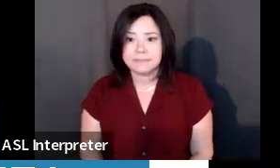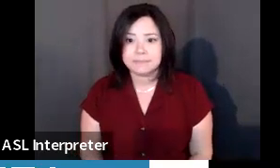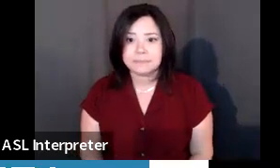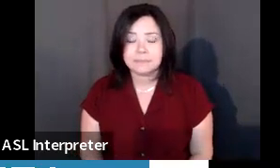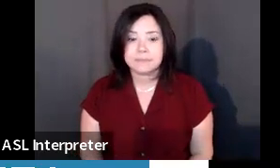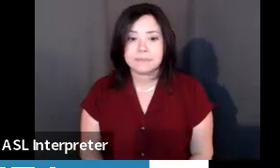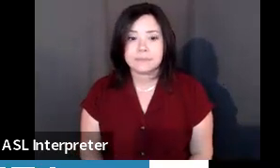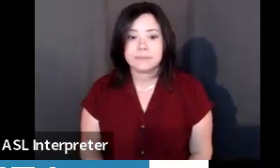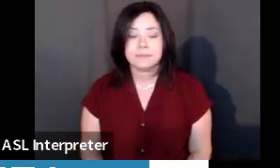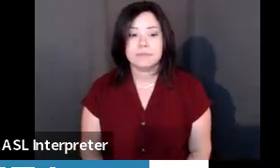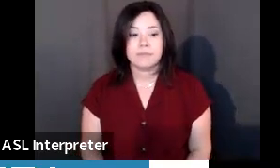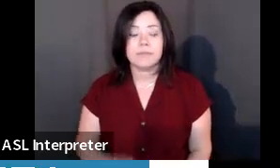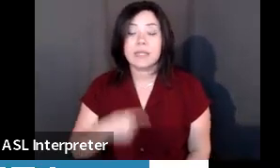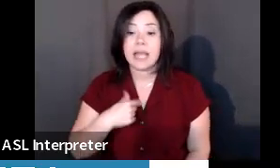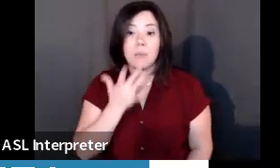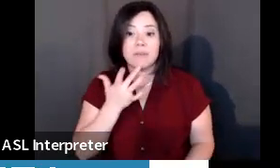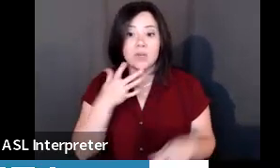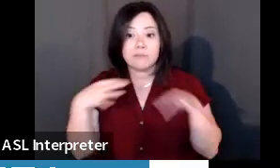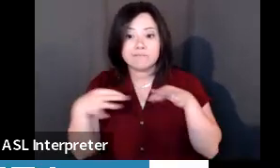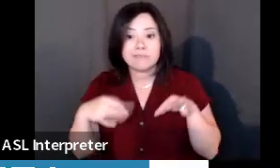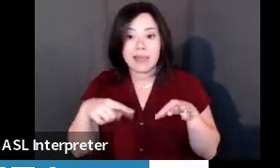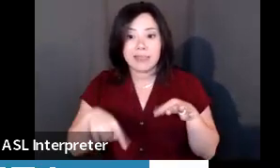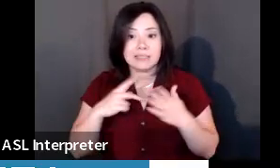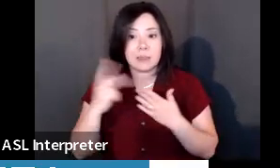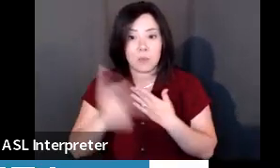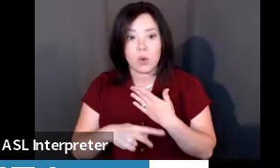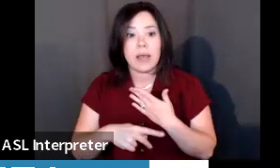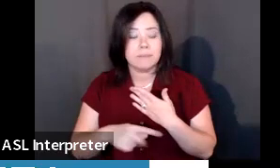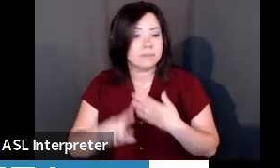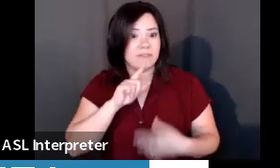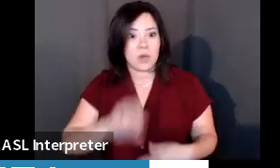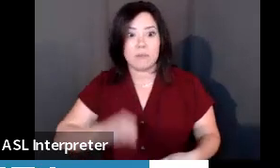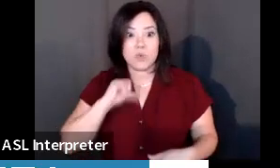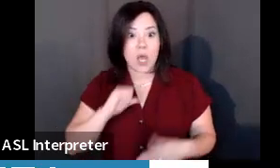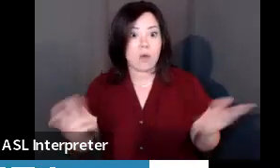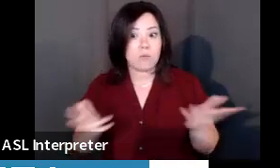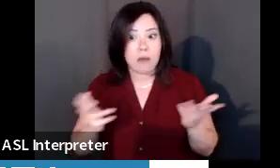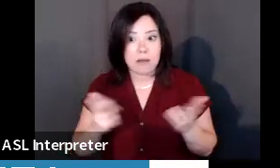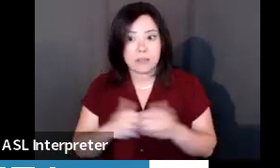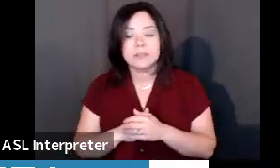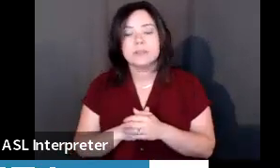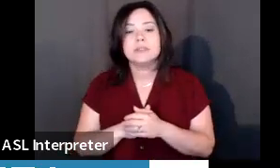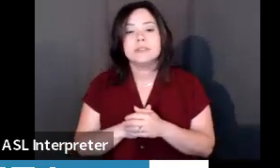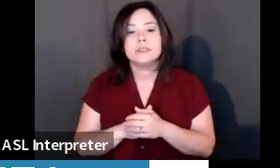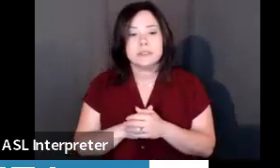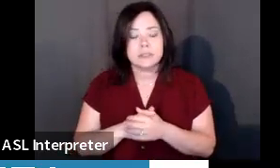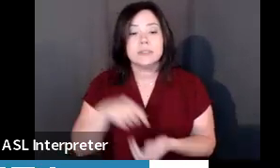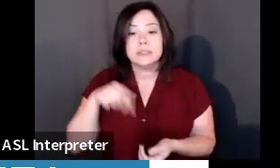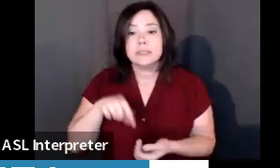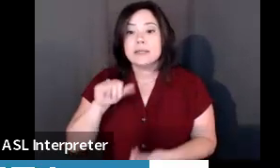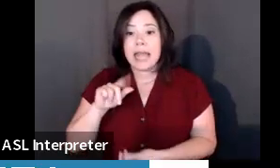And what I like to point out about our program that we are super proud of is that our assistive